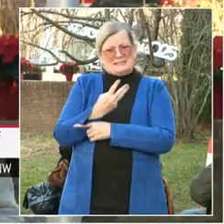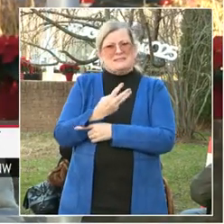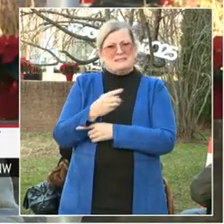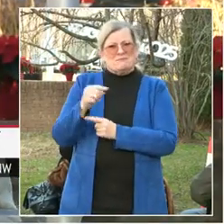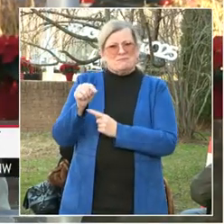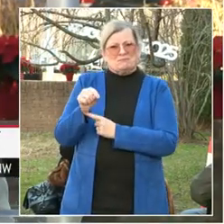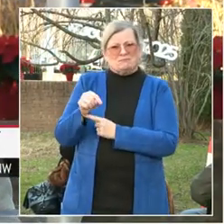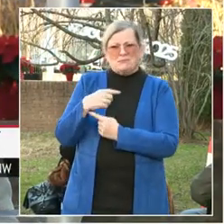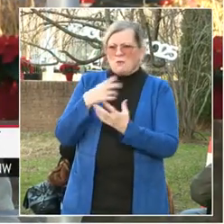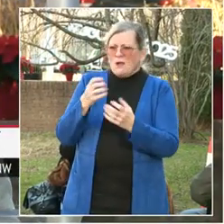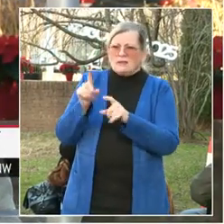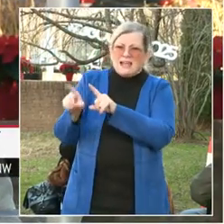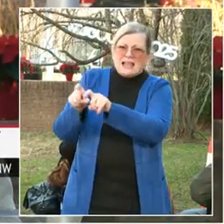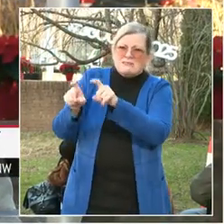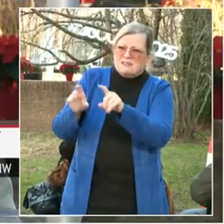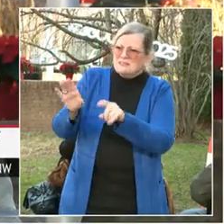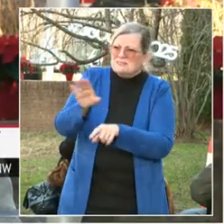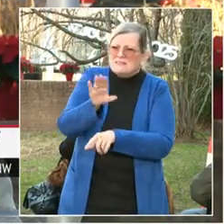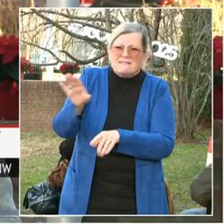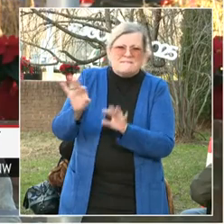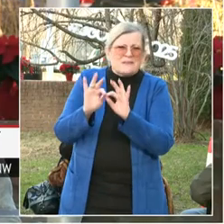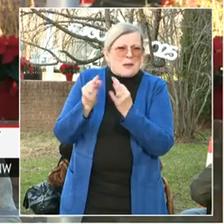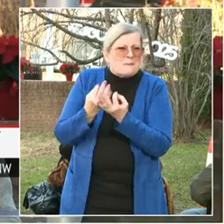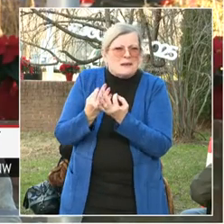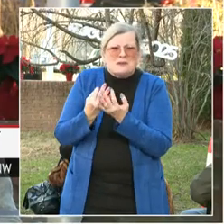will take to